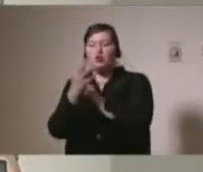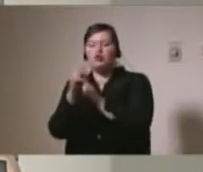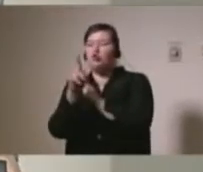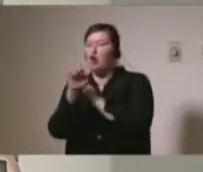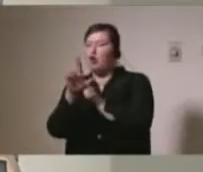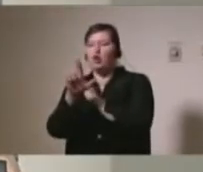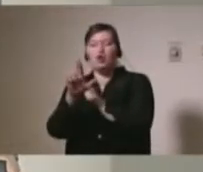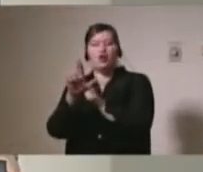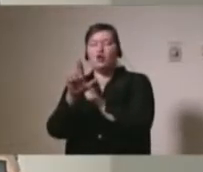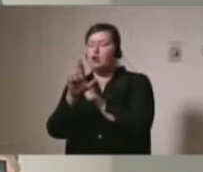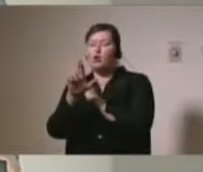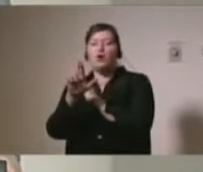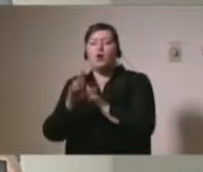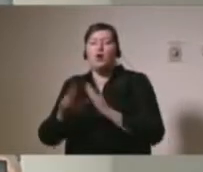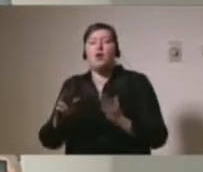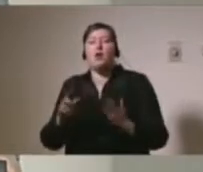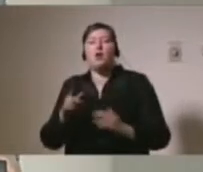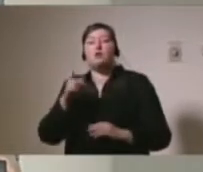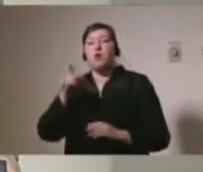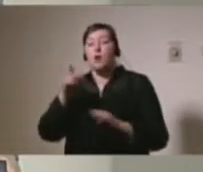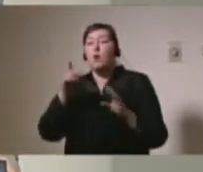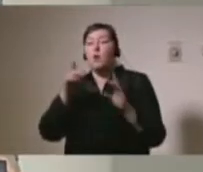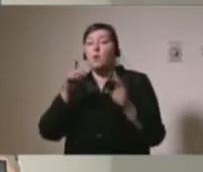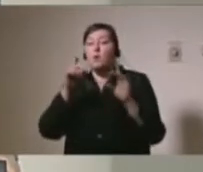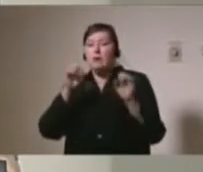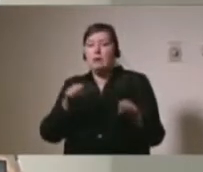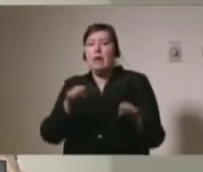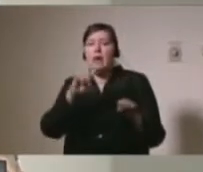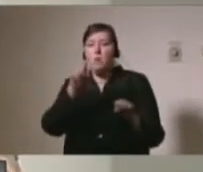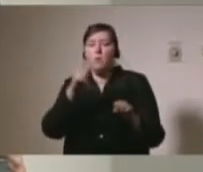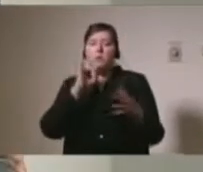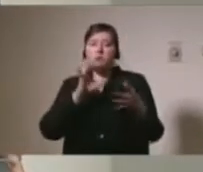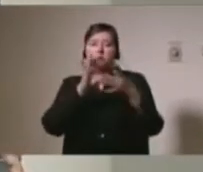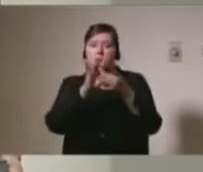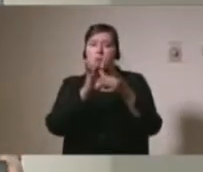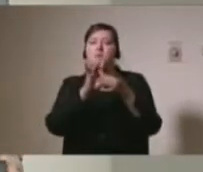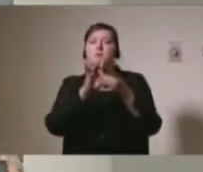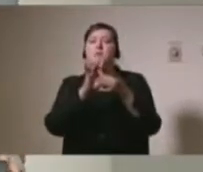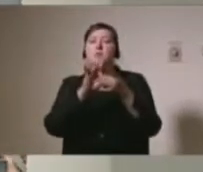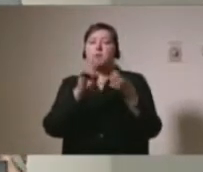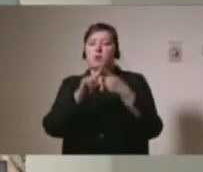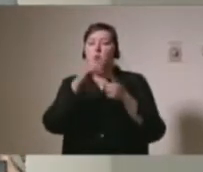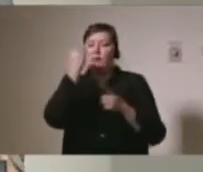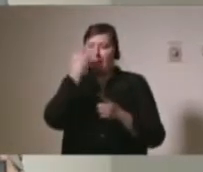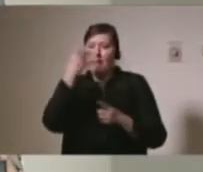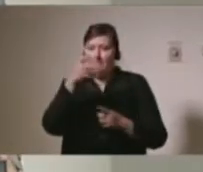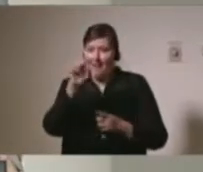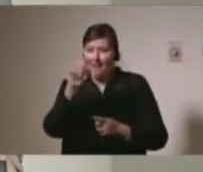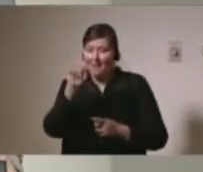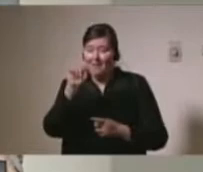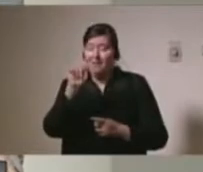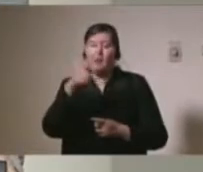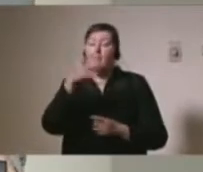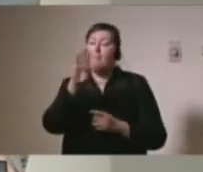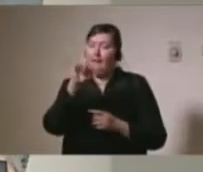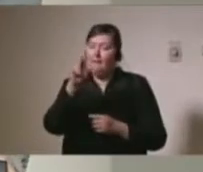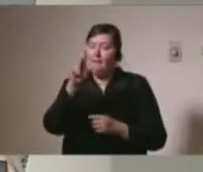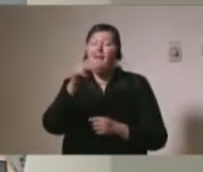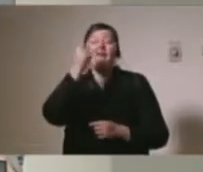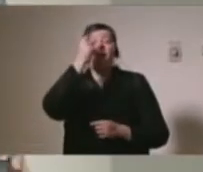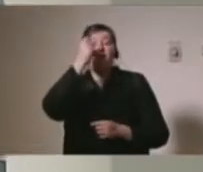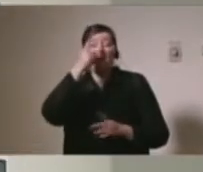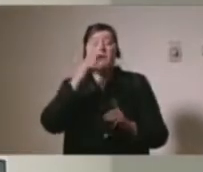Which belong only to the Italian banks. But Italian Post has decided to offer banking services